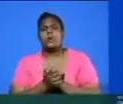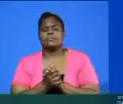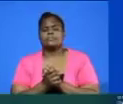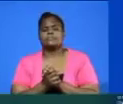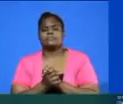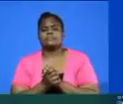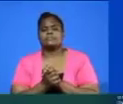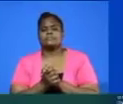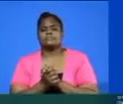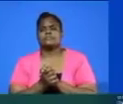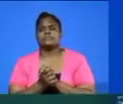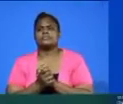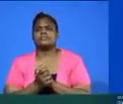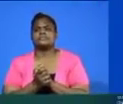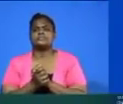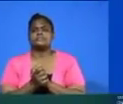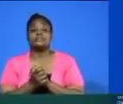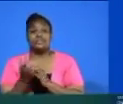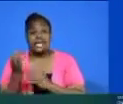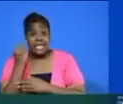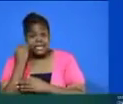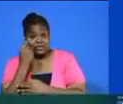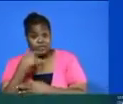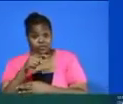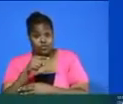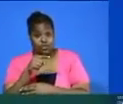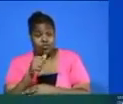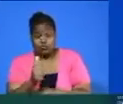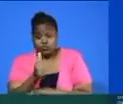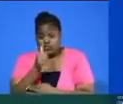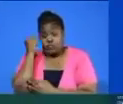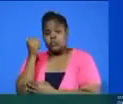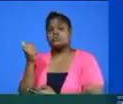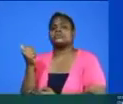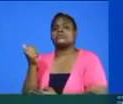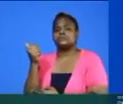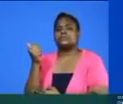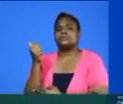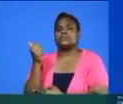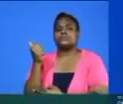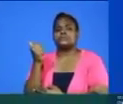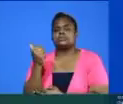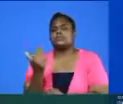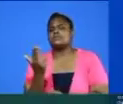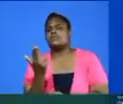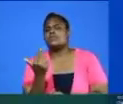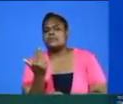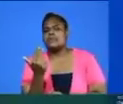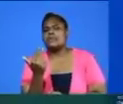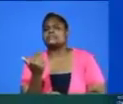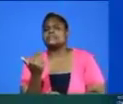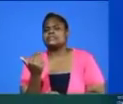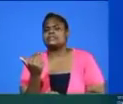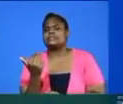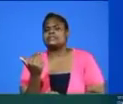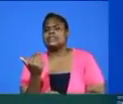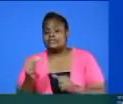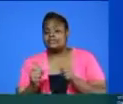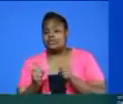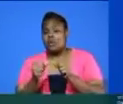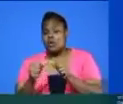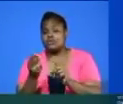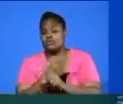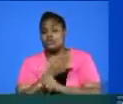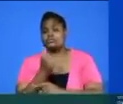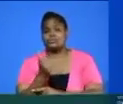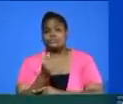Verse 13 says, come on, son, work with me. "If thou turn away thy foot." Verse 13 is the continuation of verse 12.